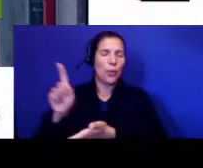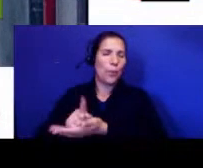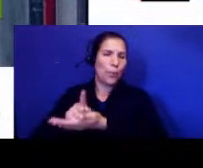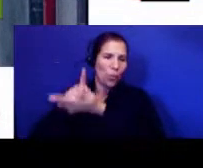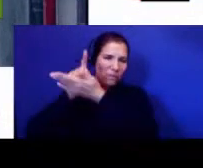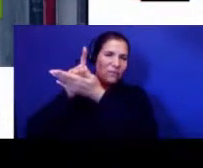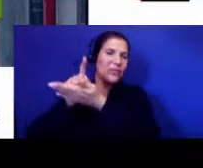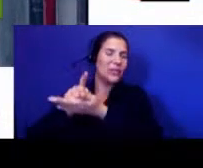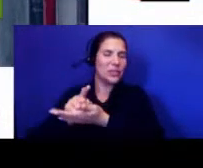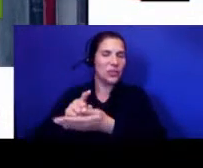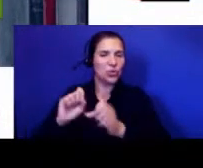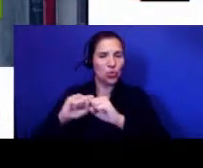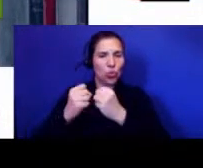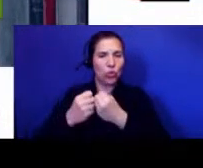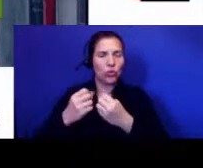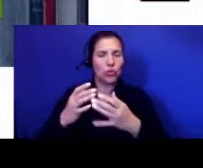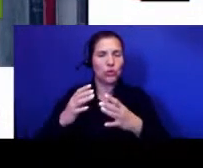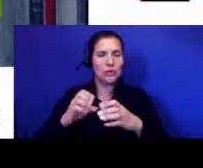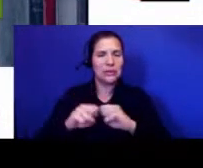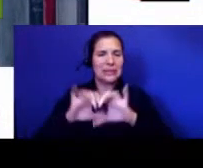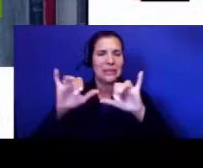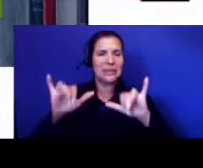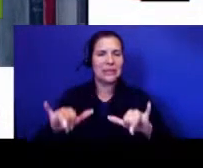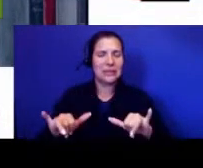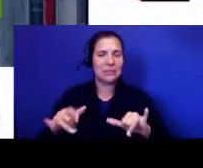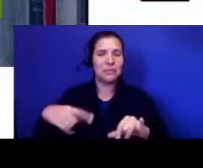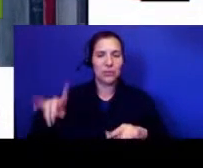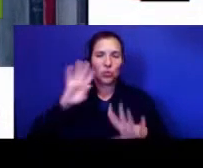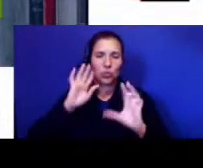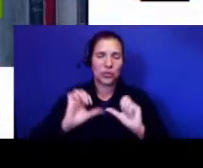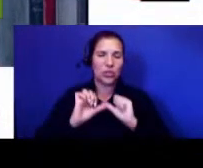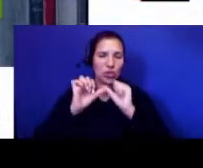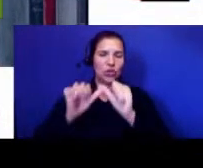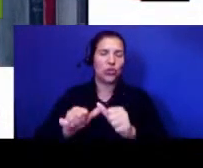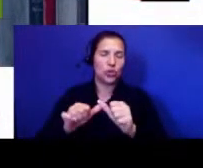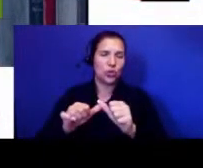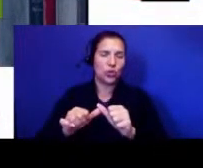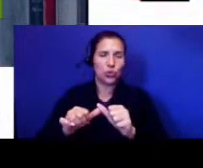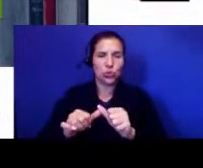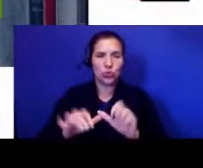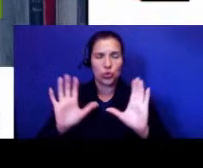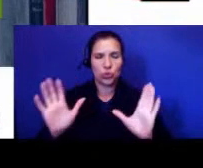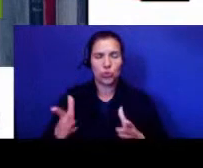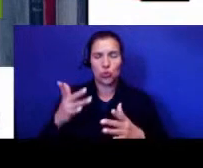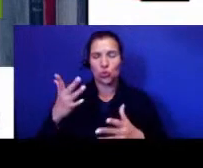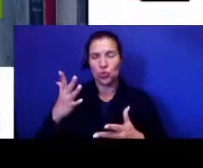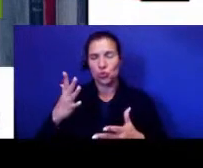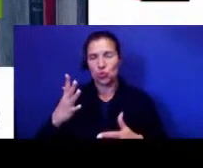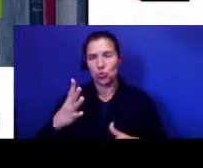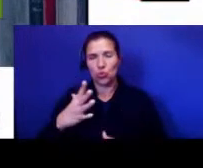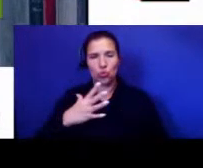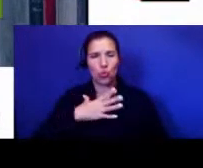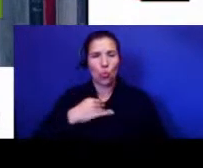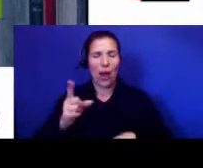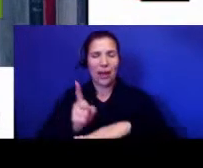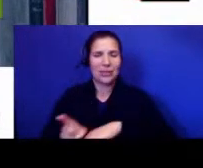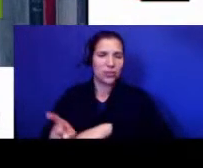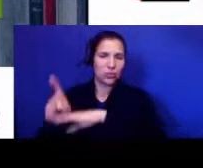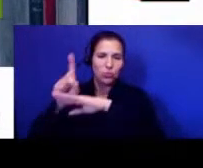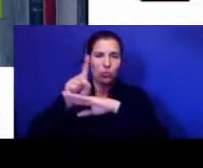social system that will continue to push forth white supremacist ideas